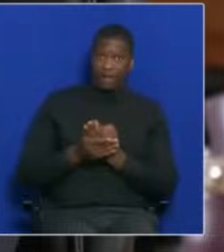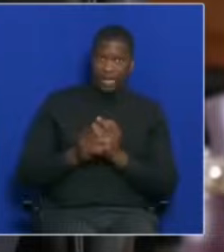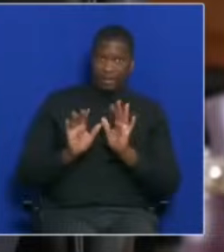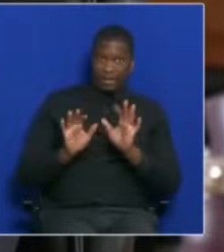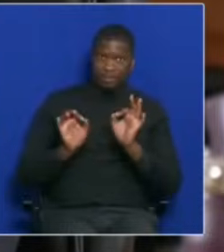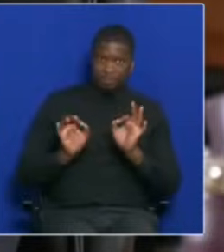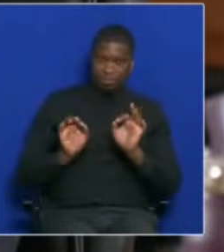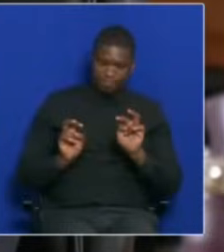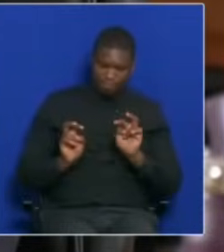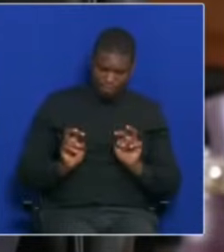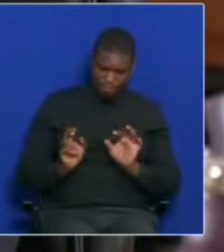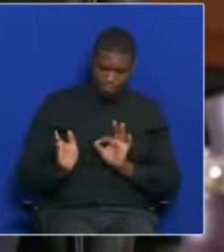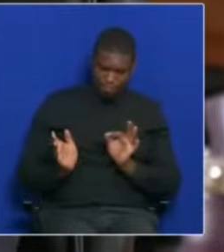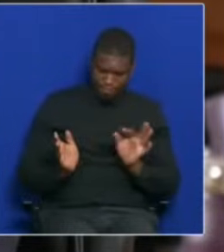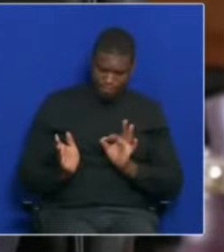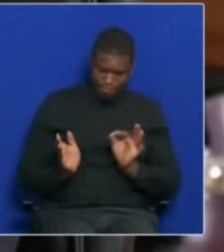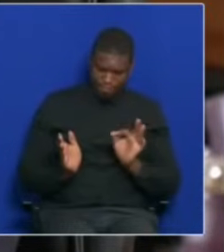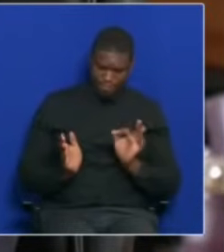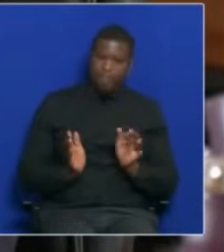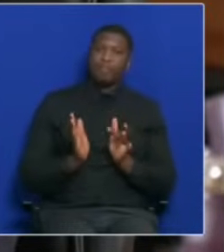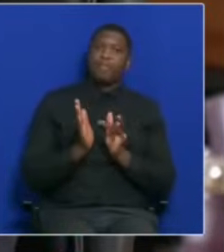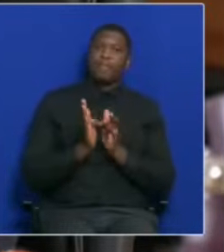Yes, it would be page 405.